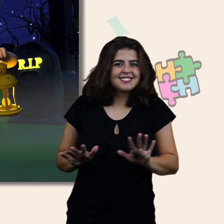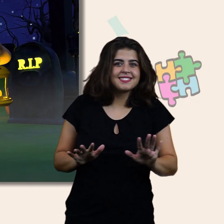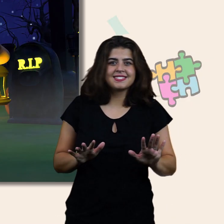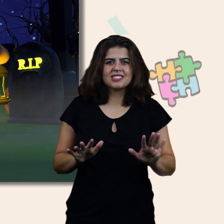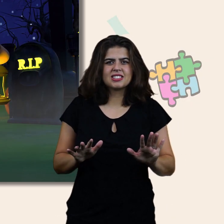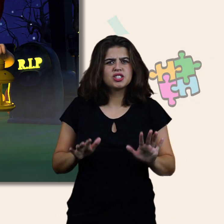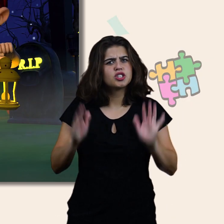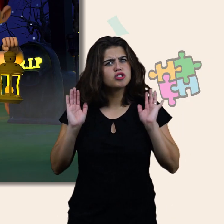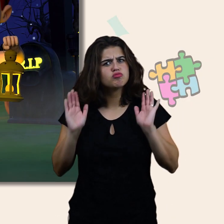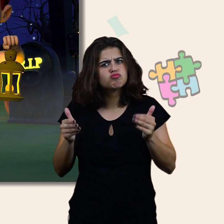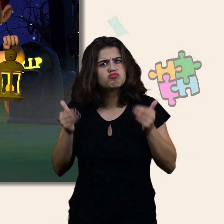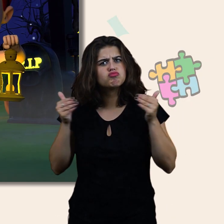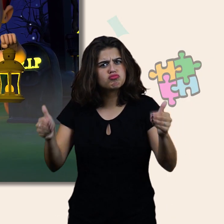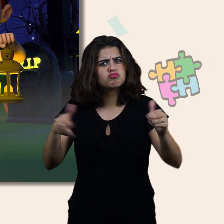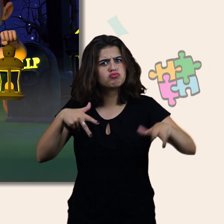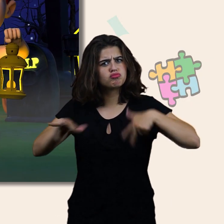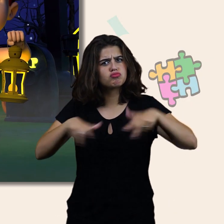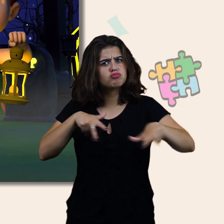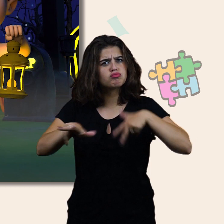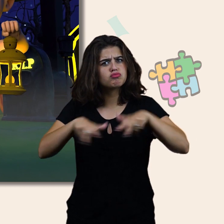Let's take a walk in the jungle.